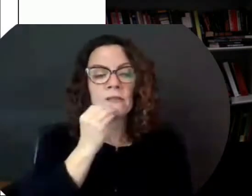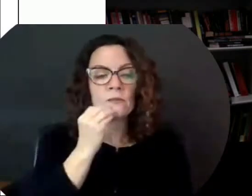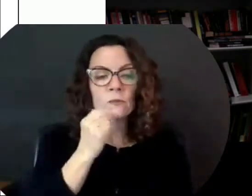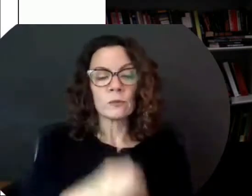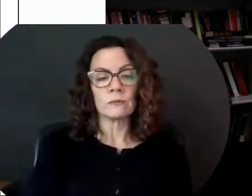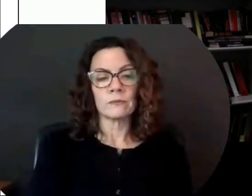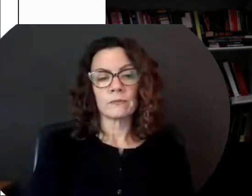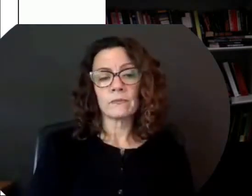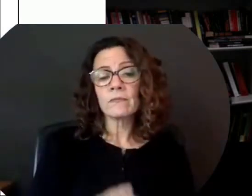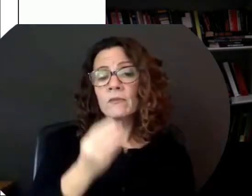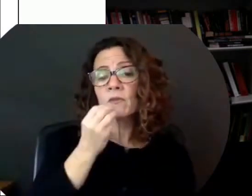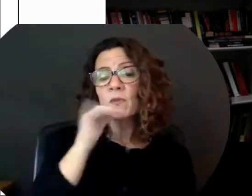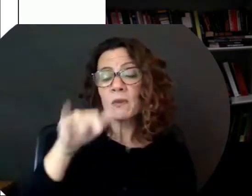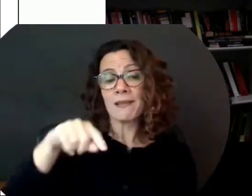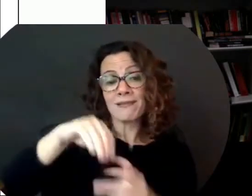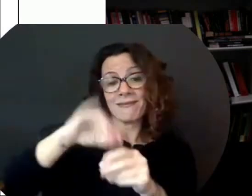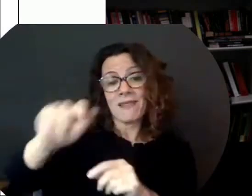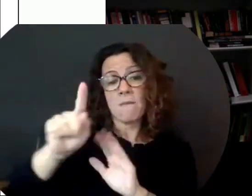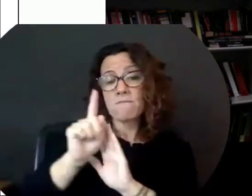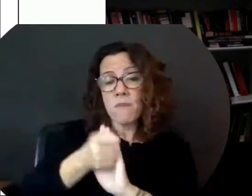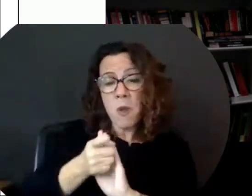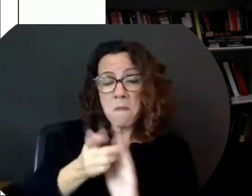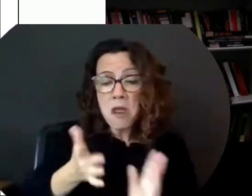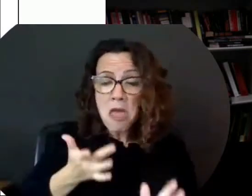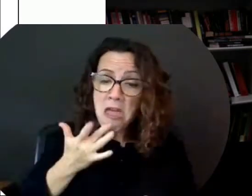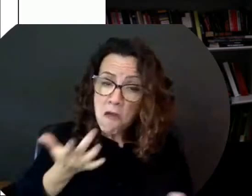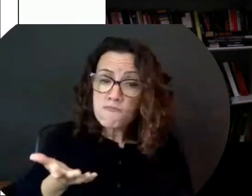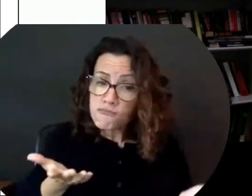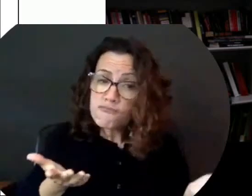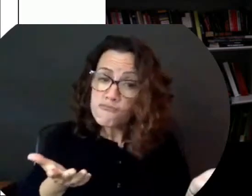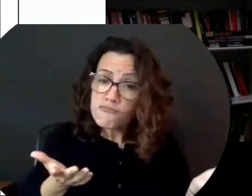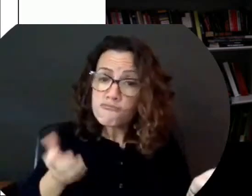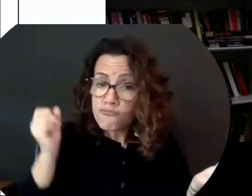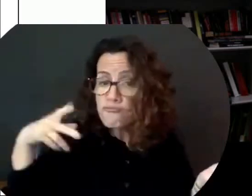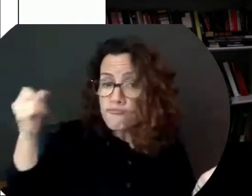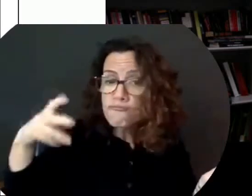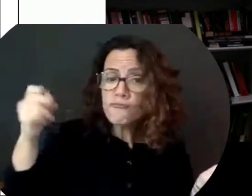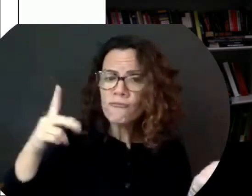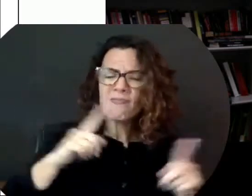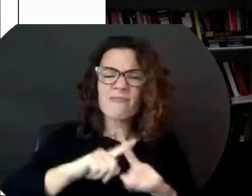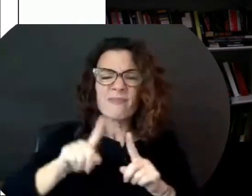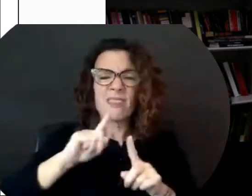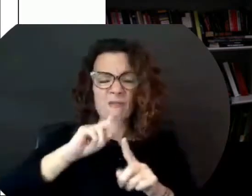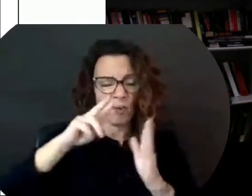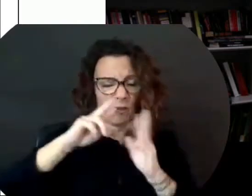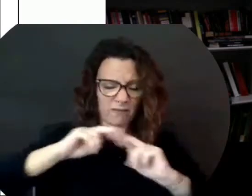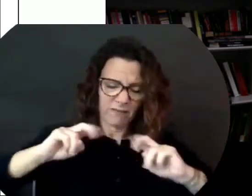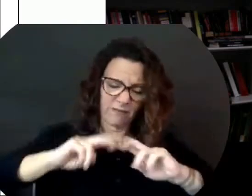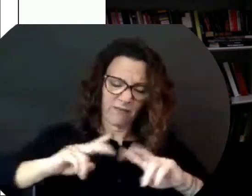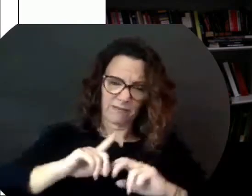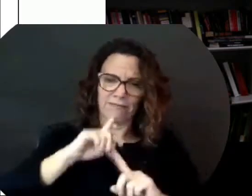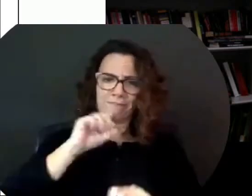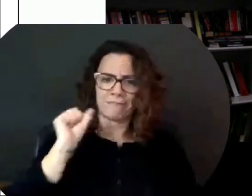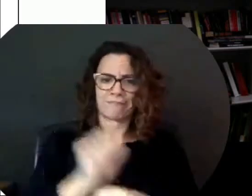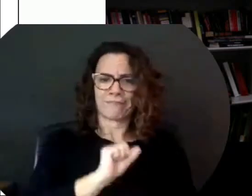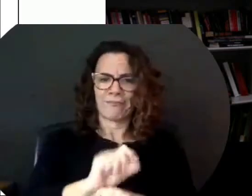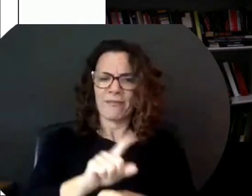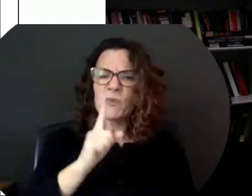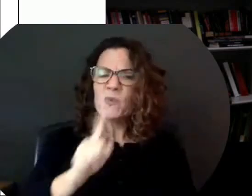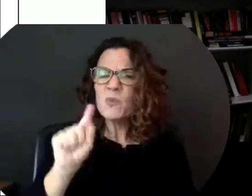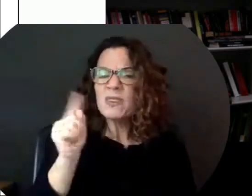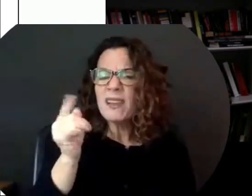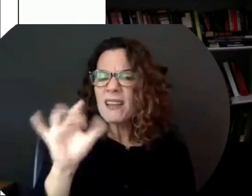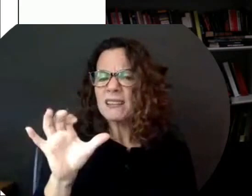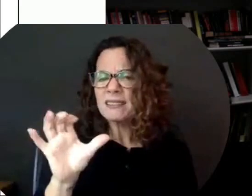tastes okay, but the reality that's toxic. I think that resonates very, very importantly with